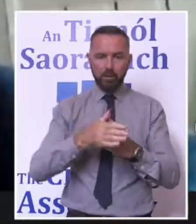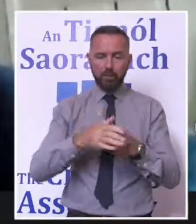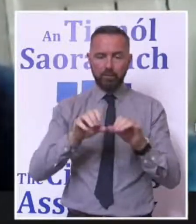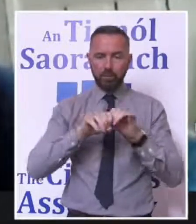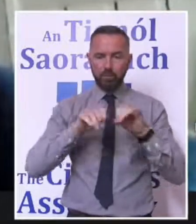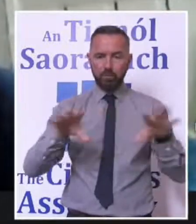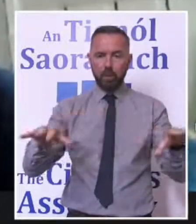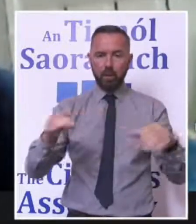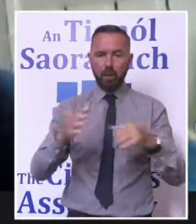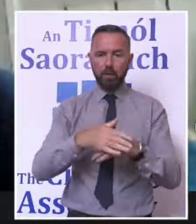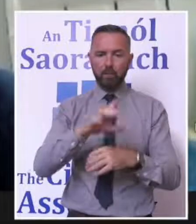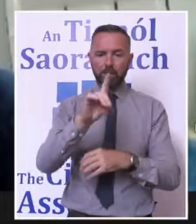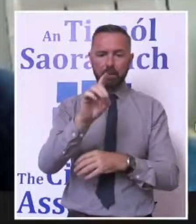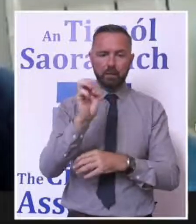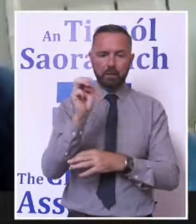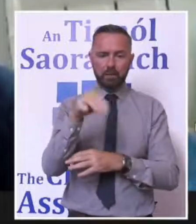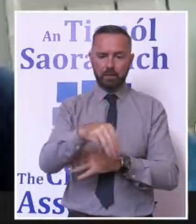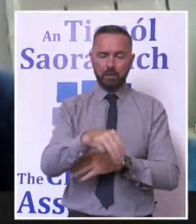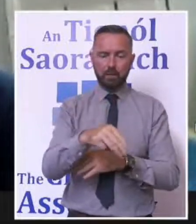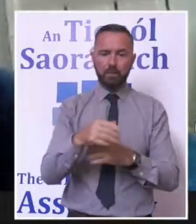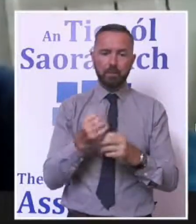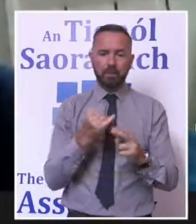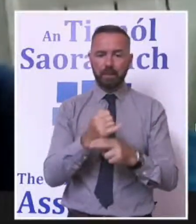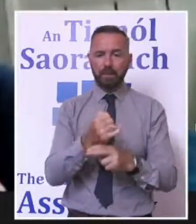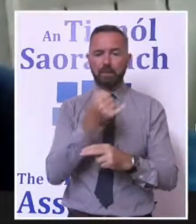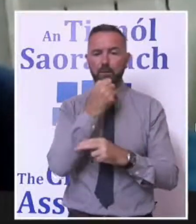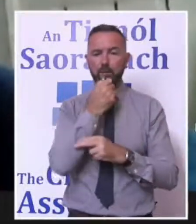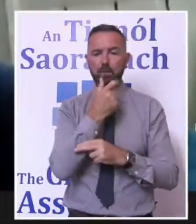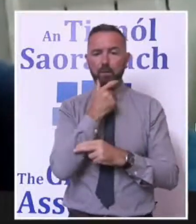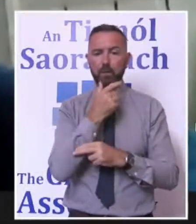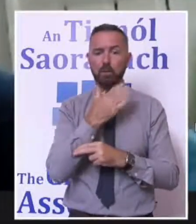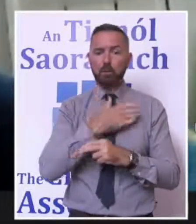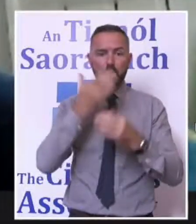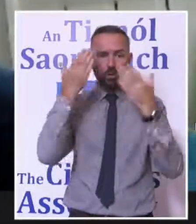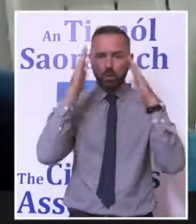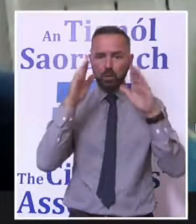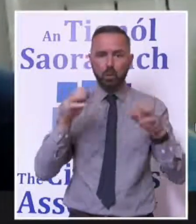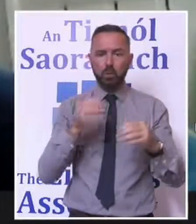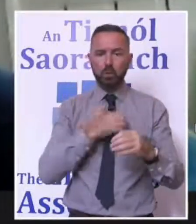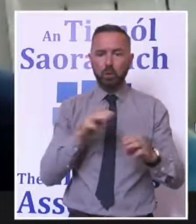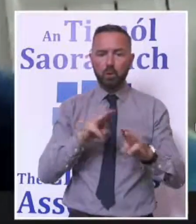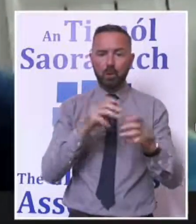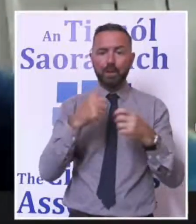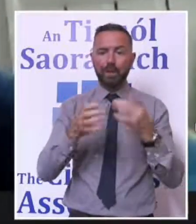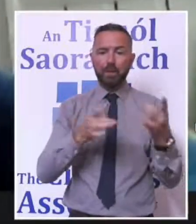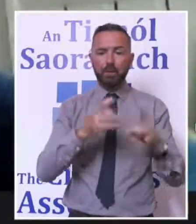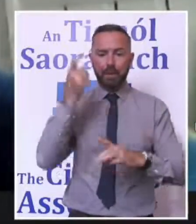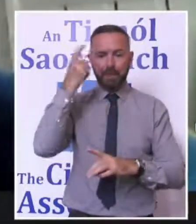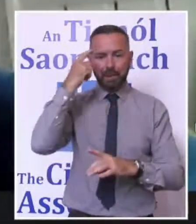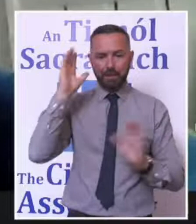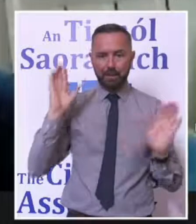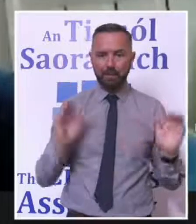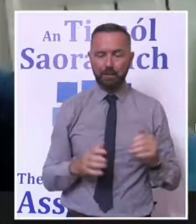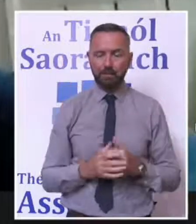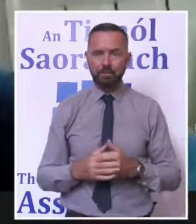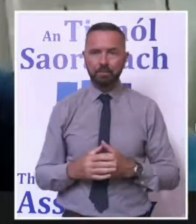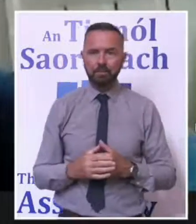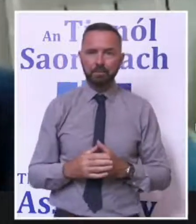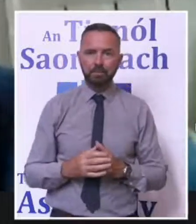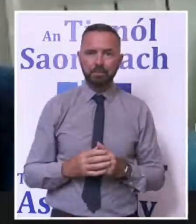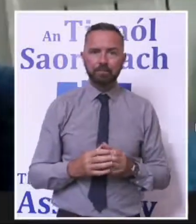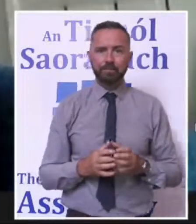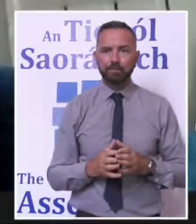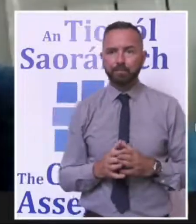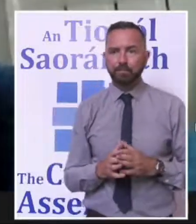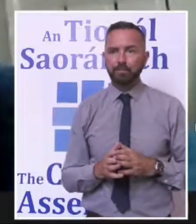of a democratically elected mayor in Dublin, if only to demonstrate to people that this actually makes sense. And the great thing,